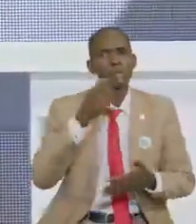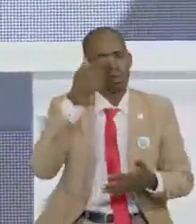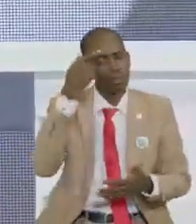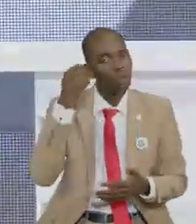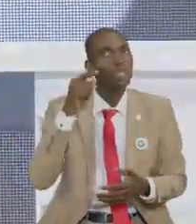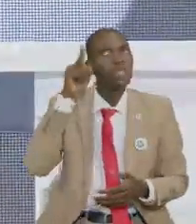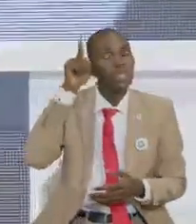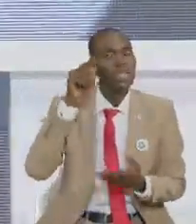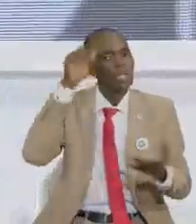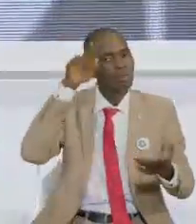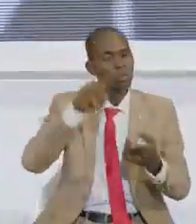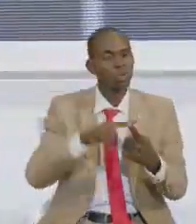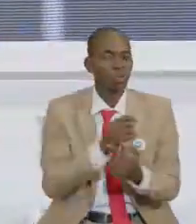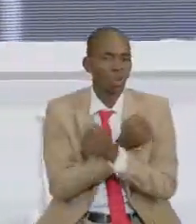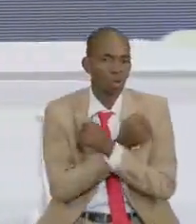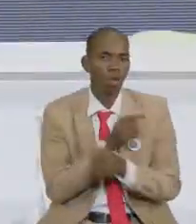back.